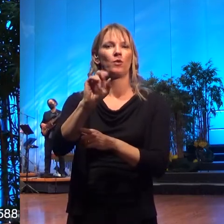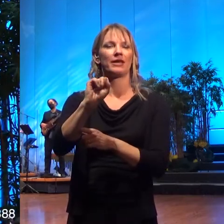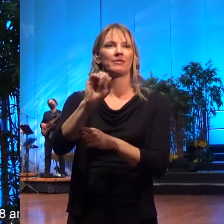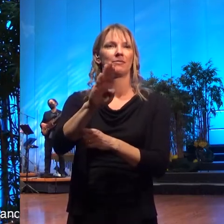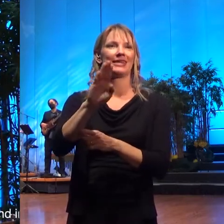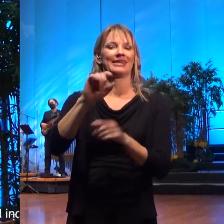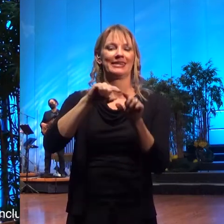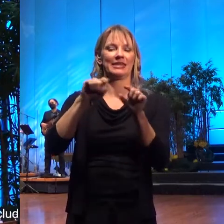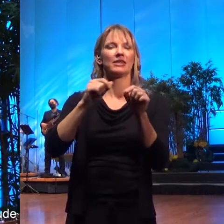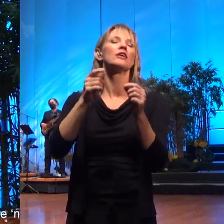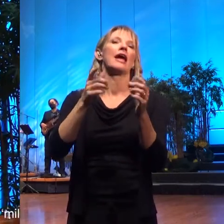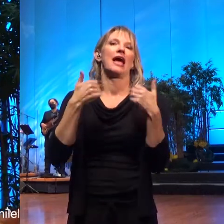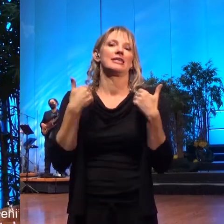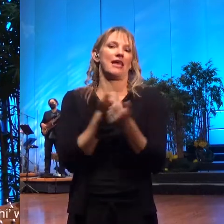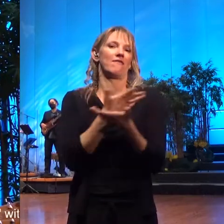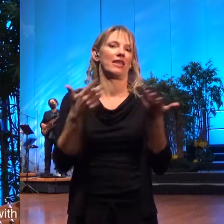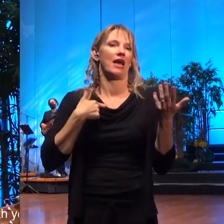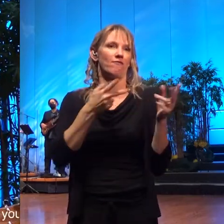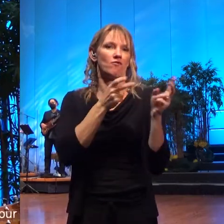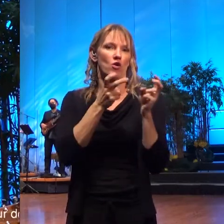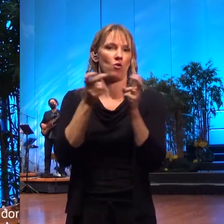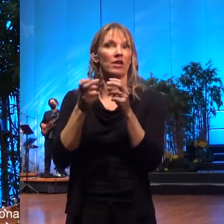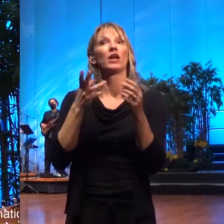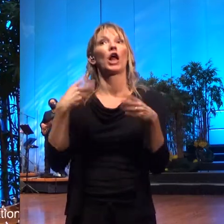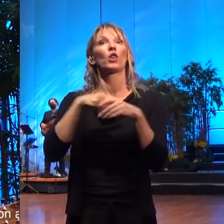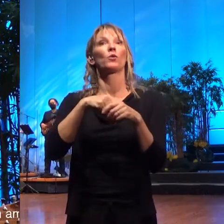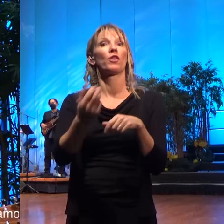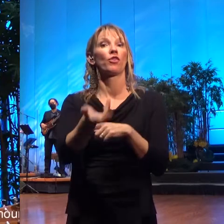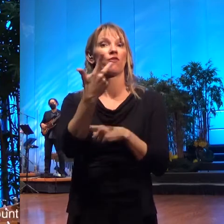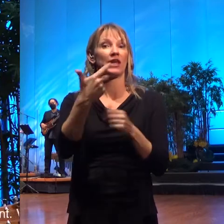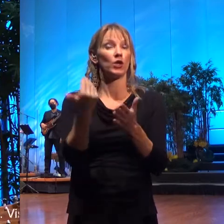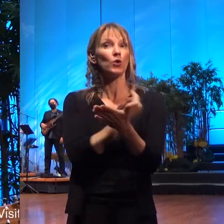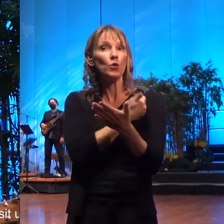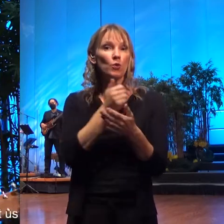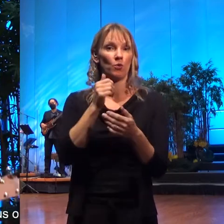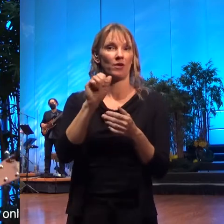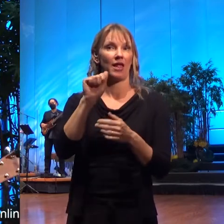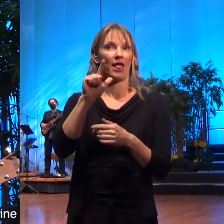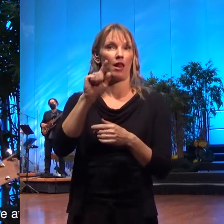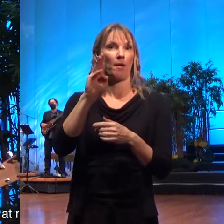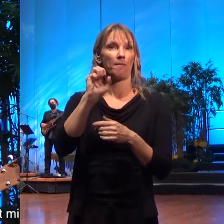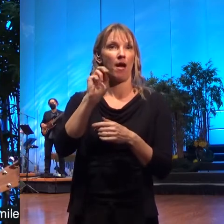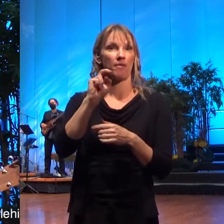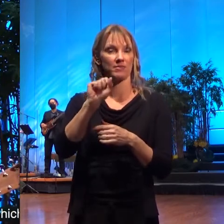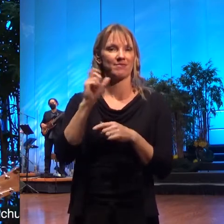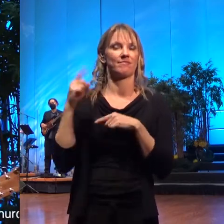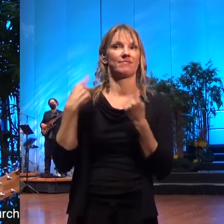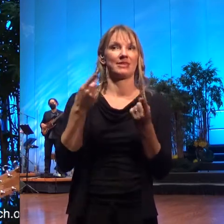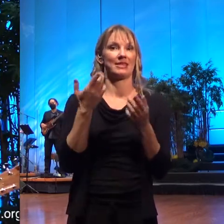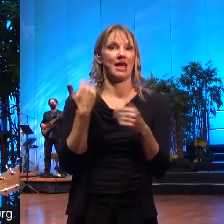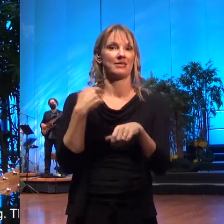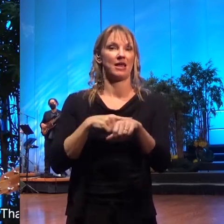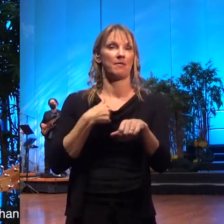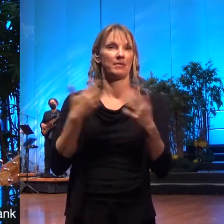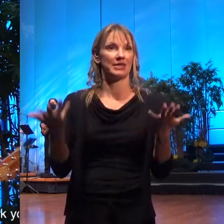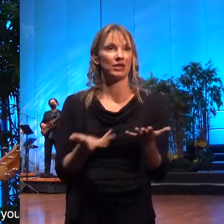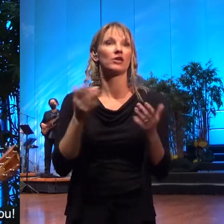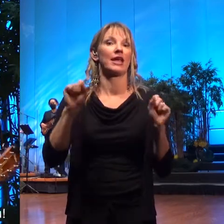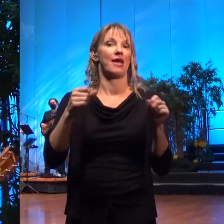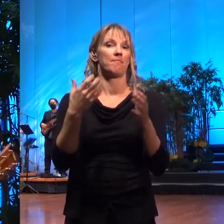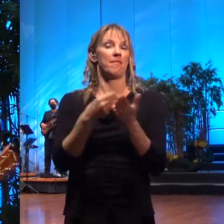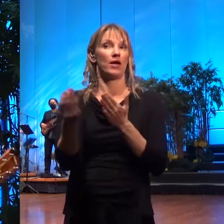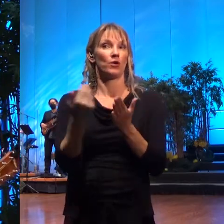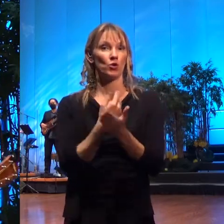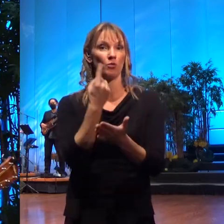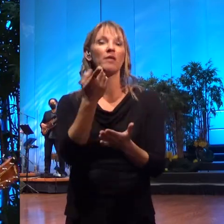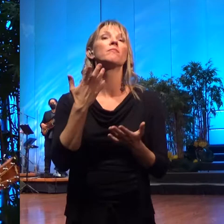contains everything I've ever recorded, including 3 new albums since I saw you last. So even if you have the old one, you can get another. And